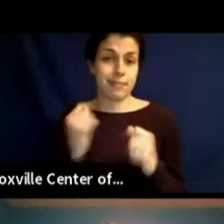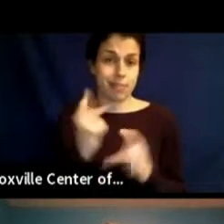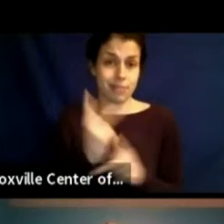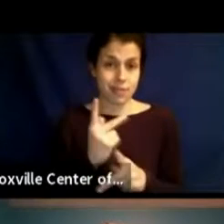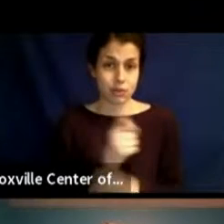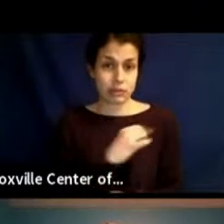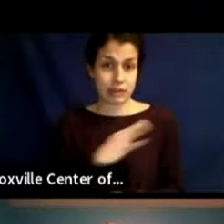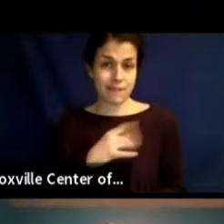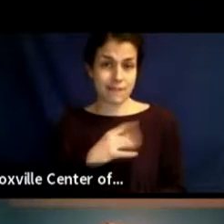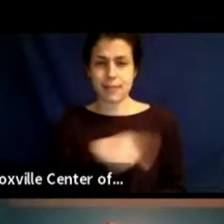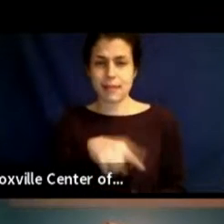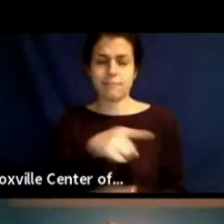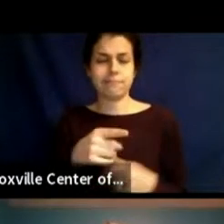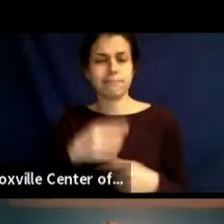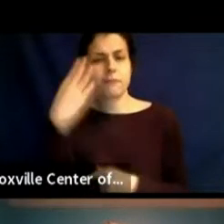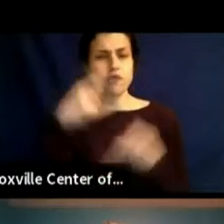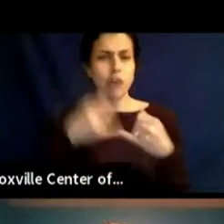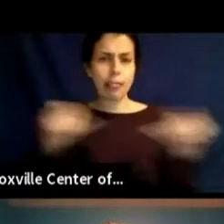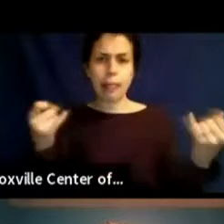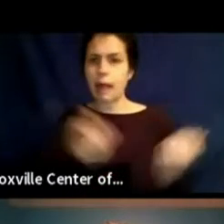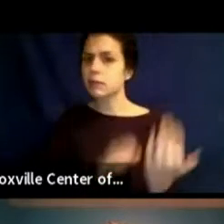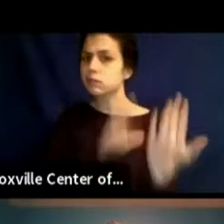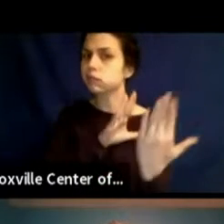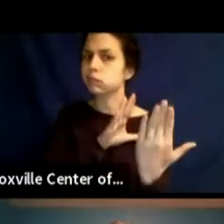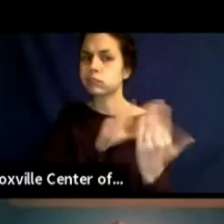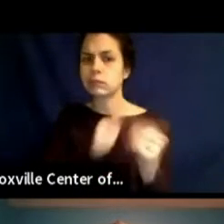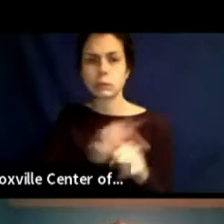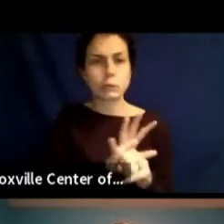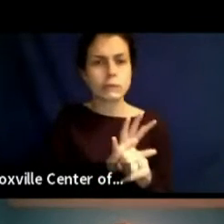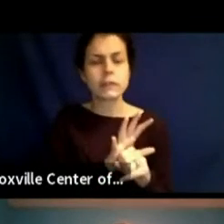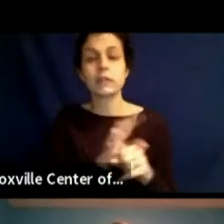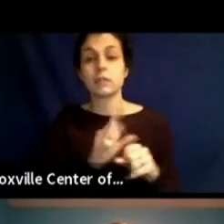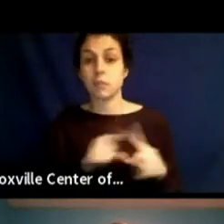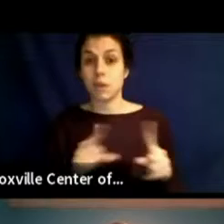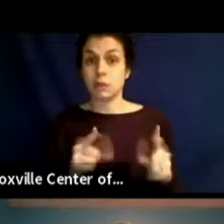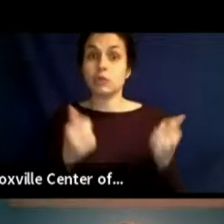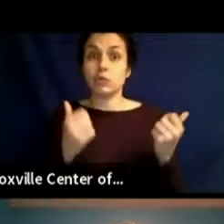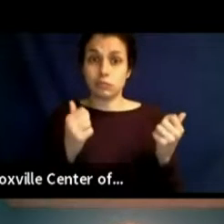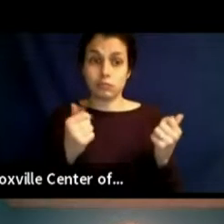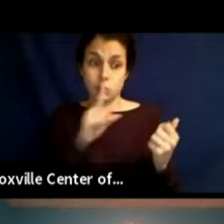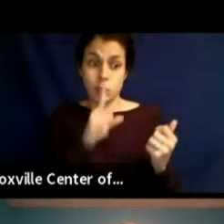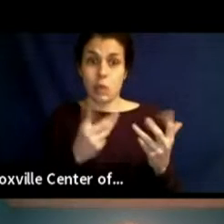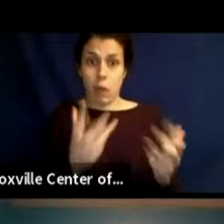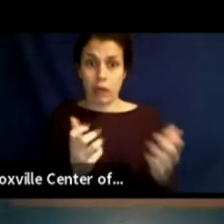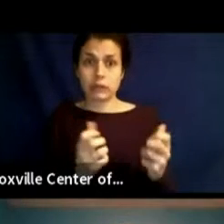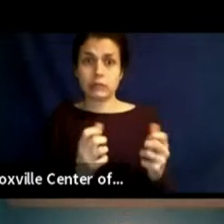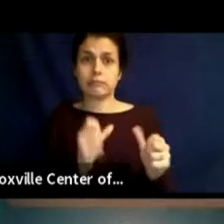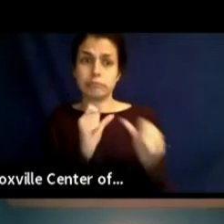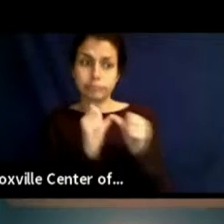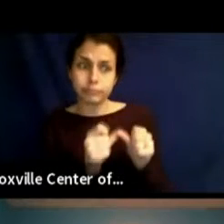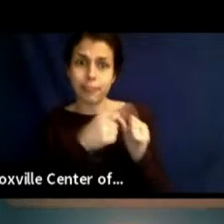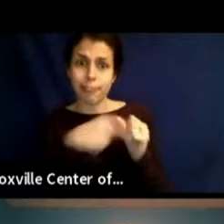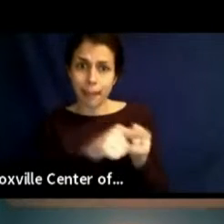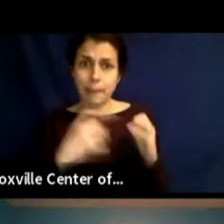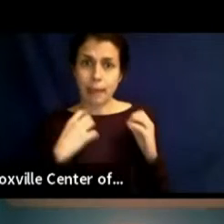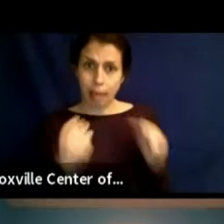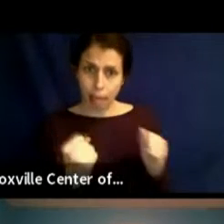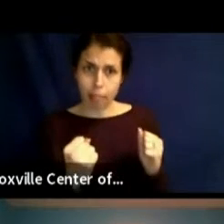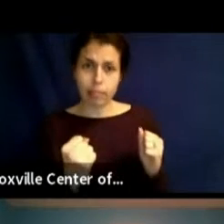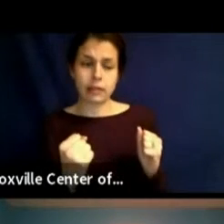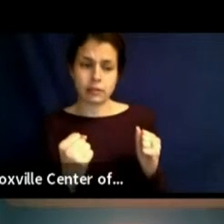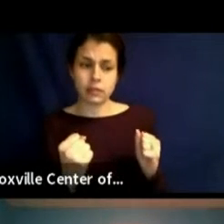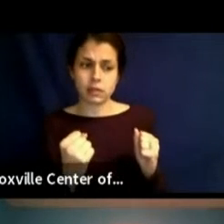sure, but the intent is to keep those people healthy as we go into this next phase of the pandemic.